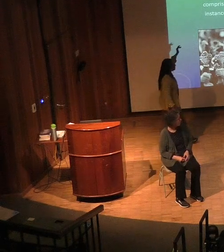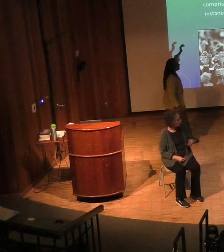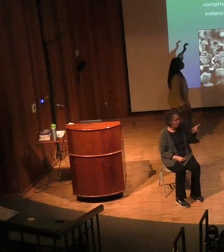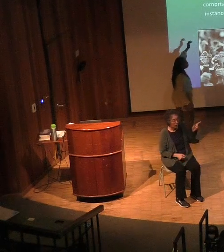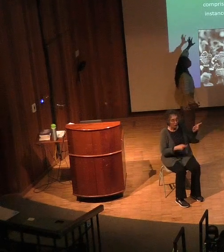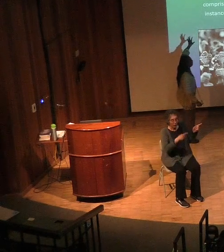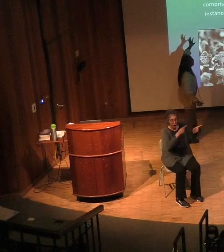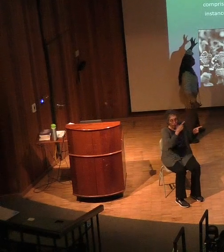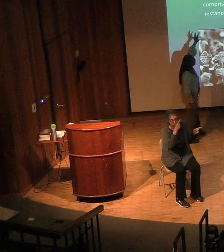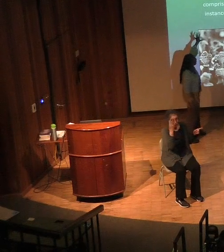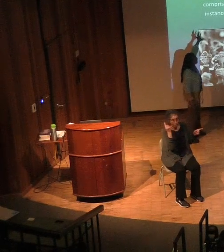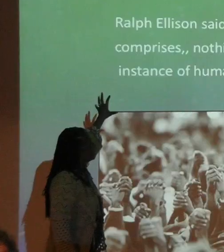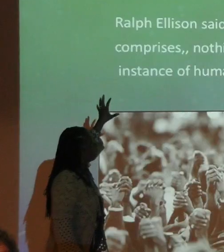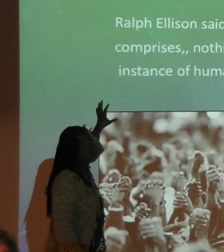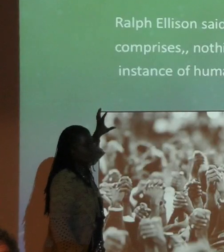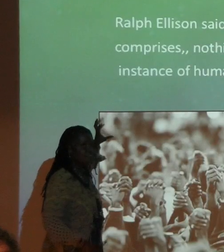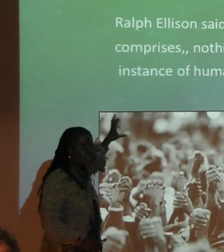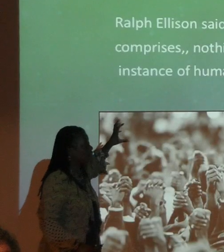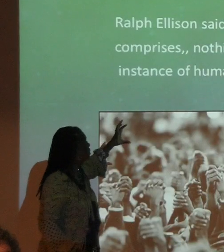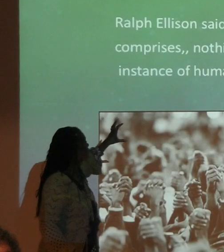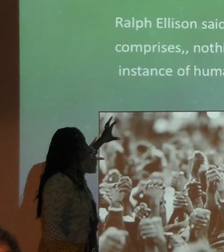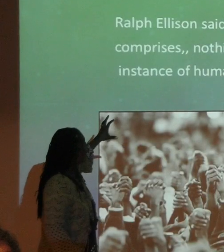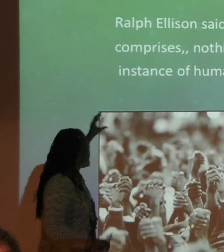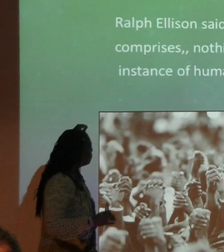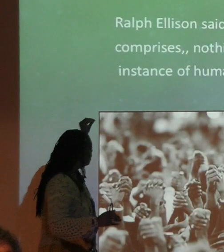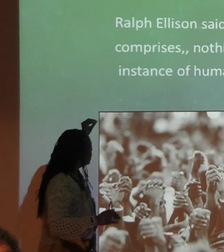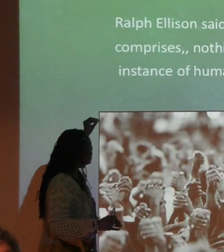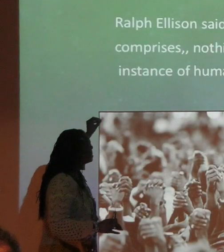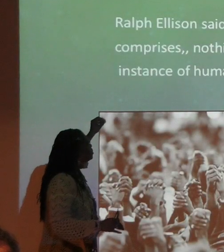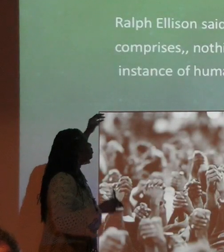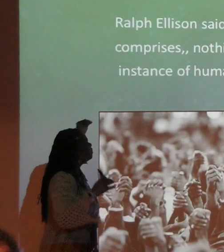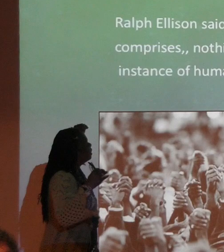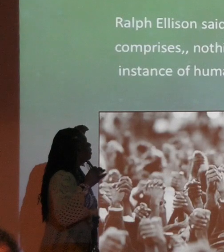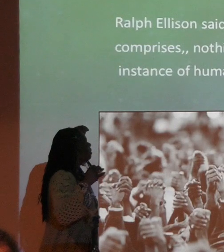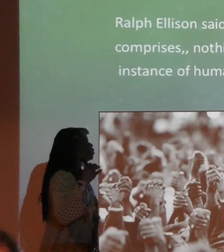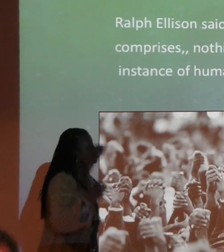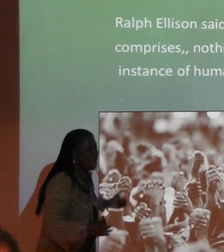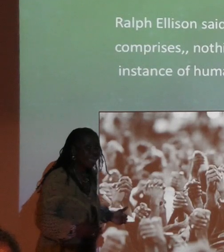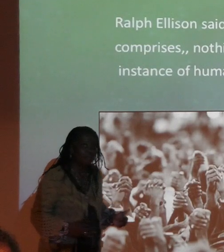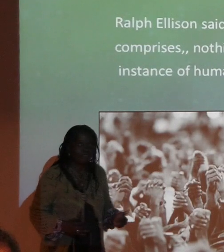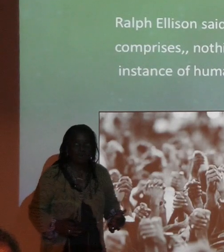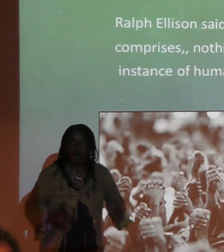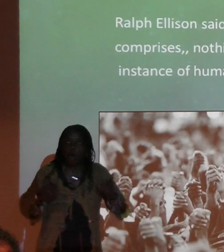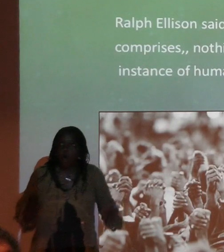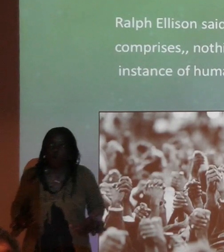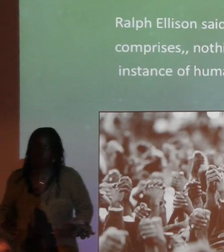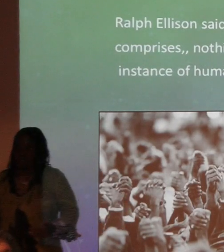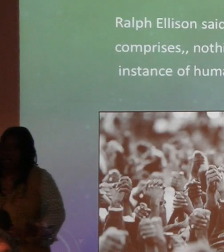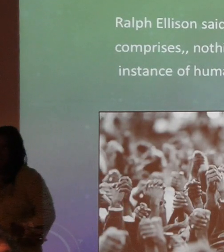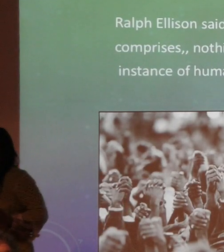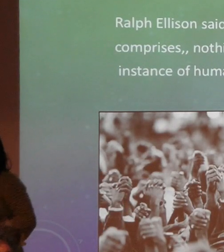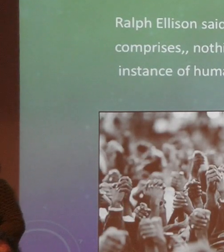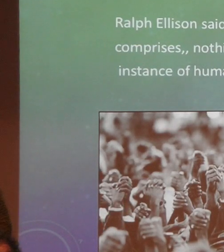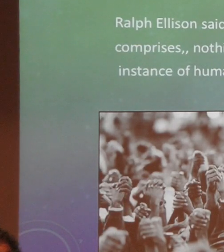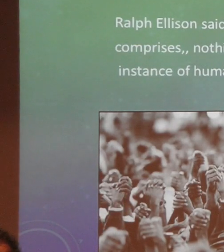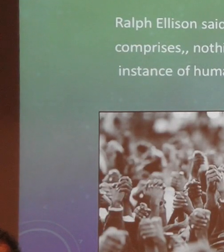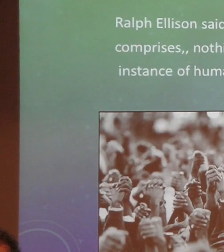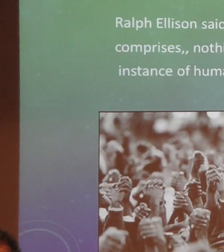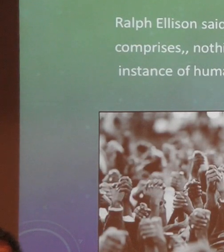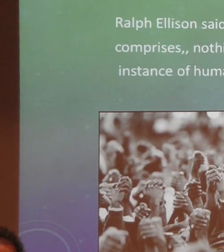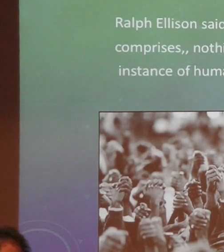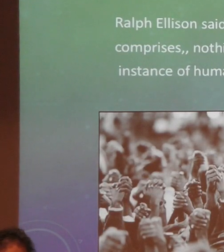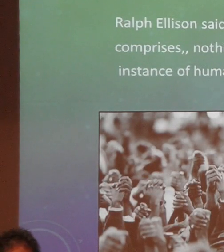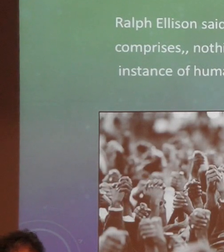Black vernacular's main function, right, is to triumph over this